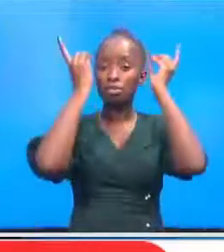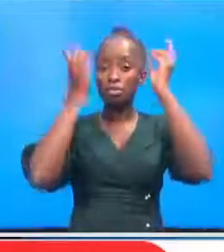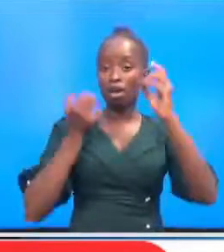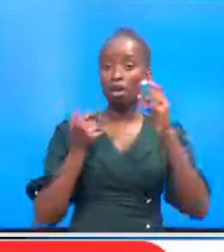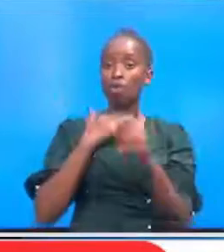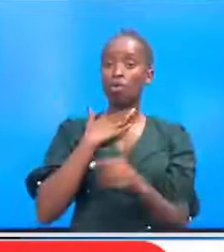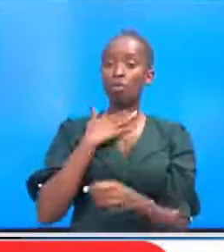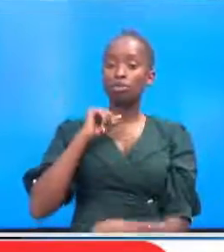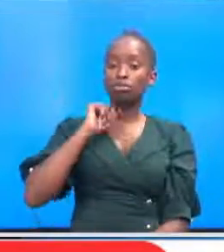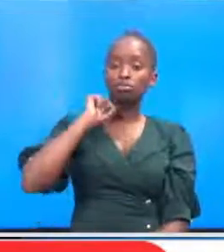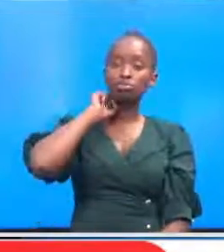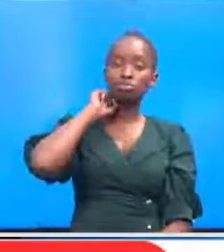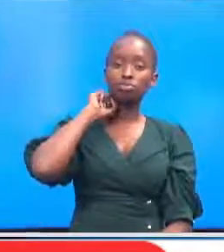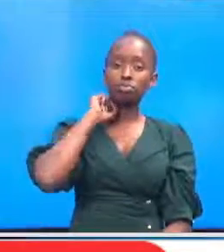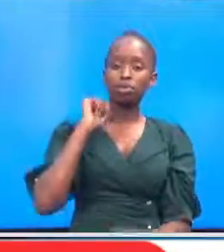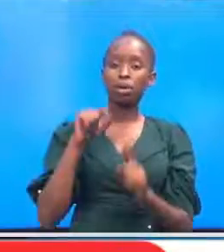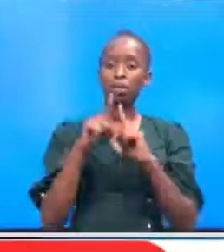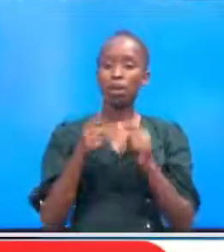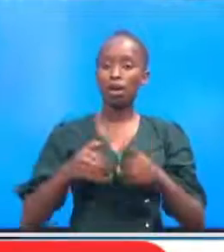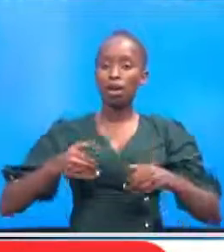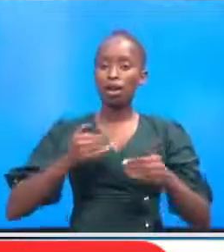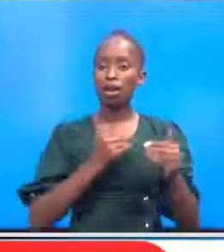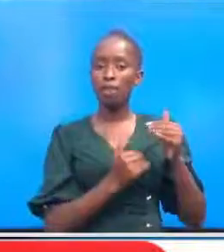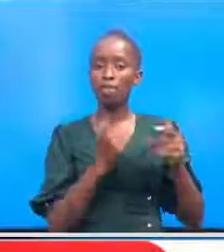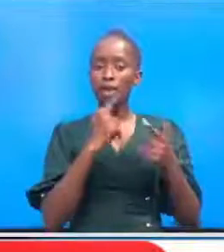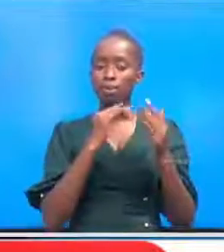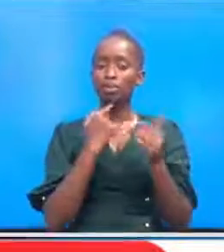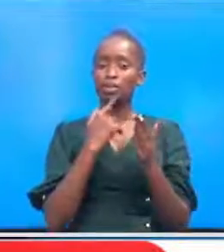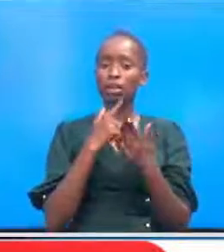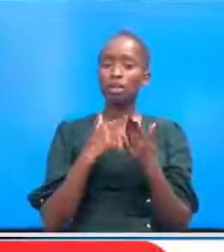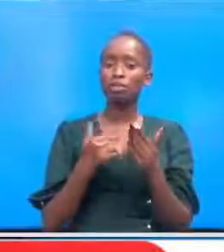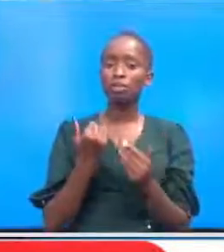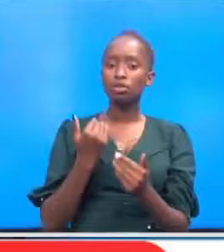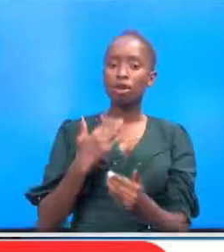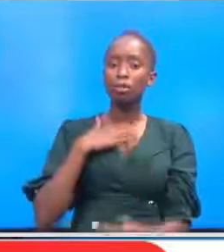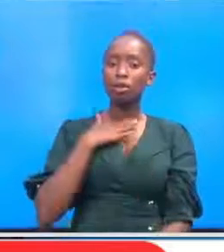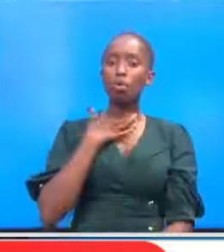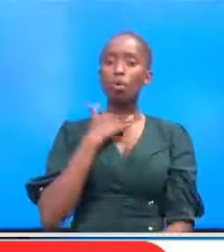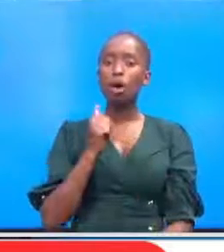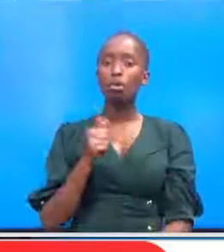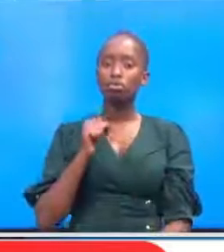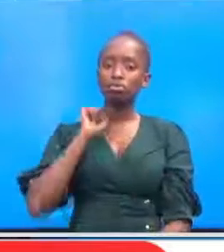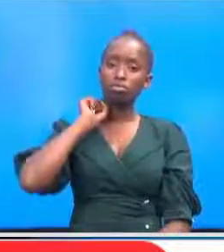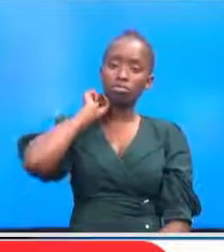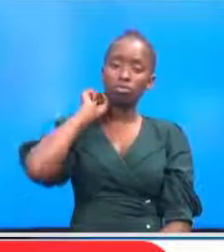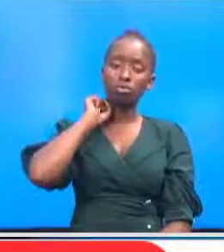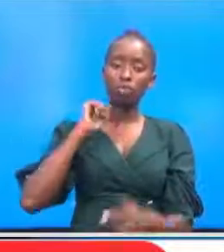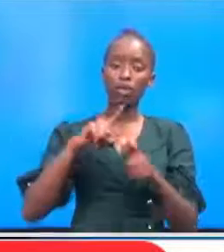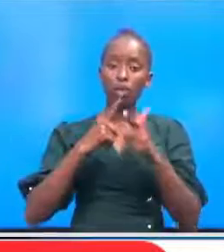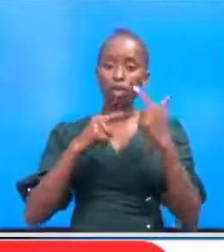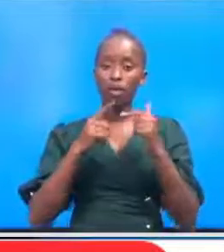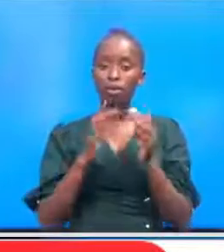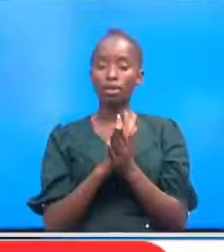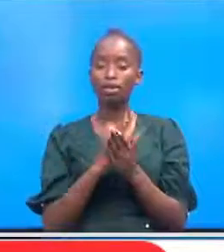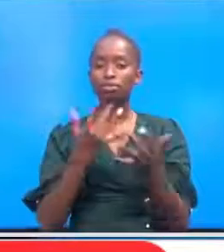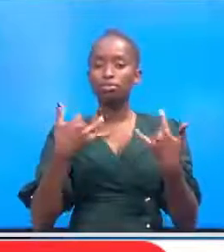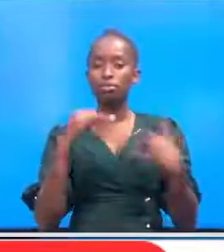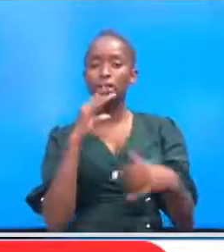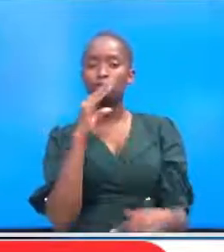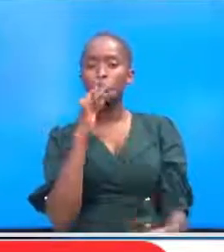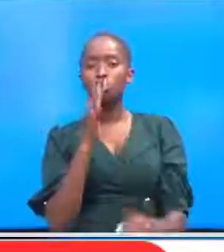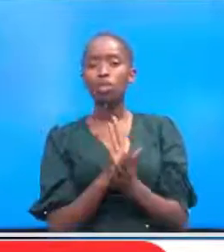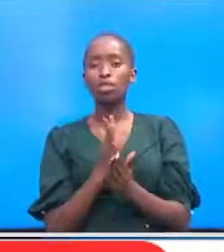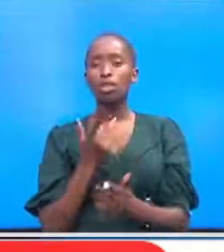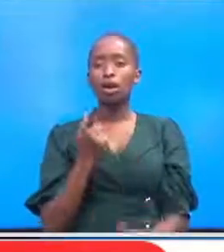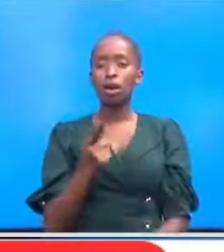kujiua. Majirani wakakuja wakaniambia msichana wako anataka kujiua. Nikakuja nikamwongelesha.